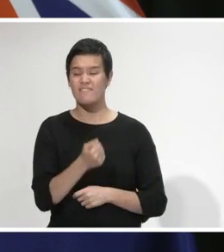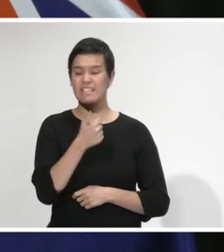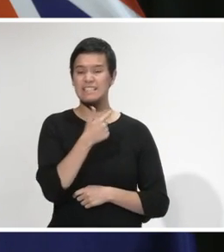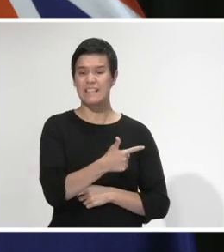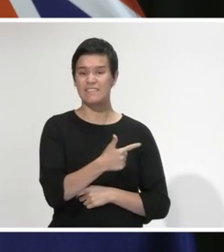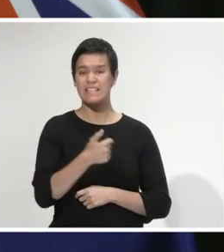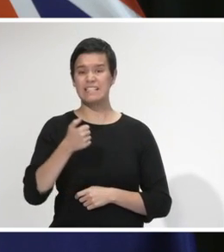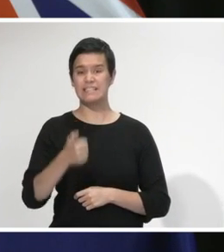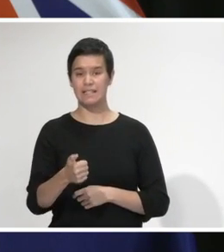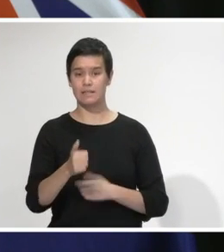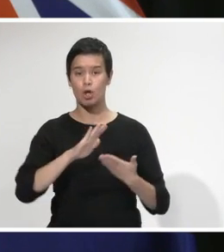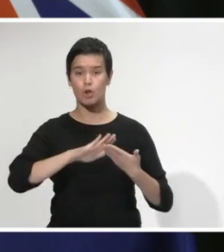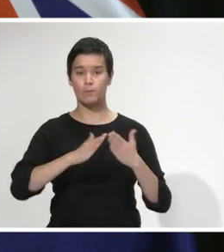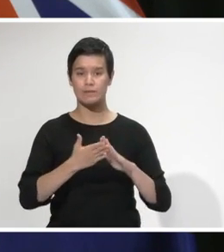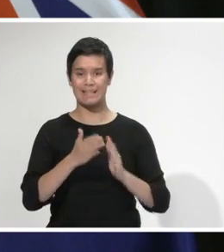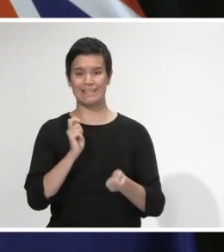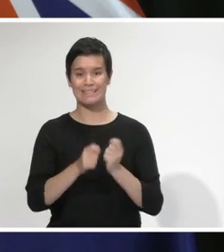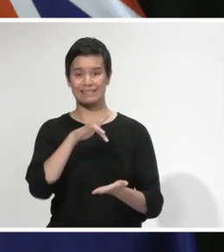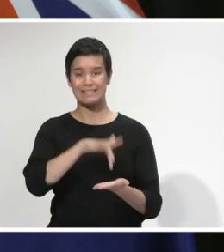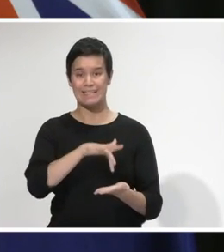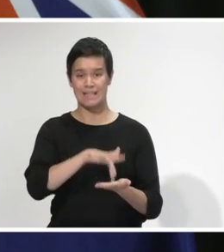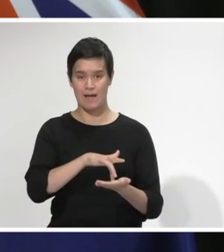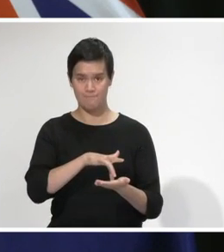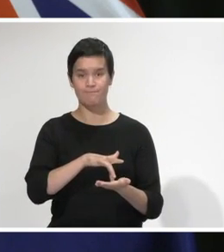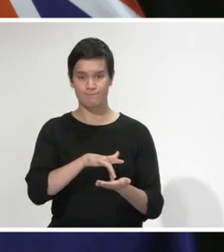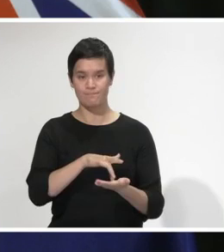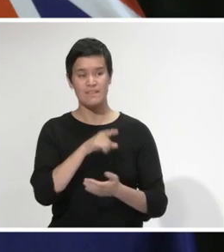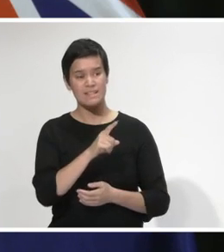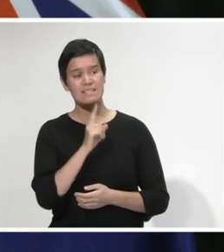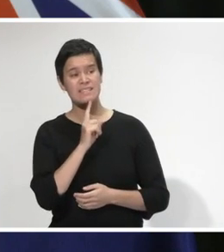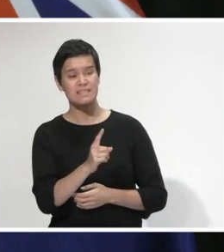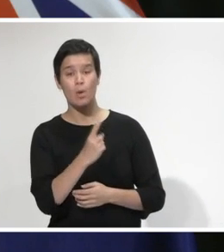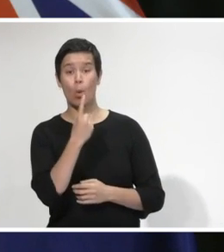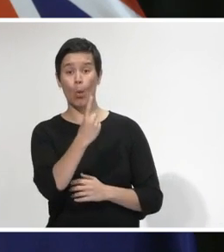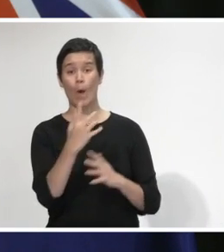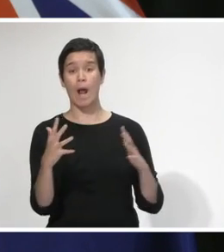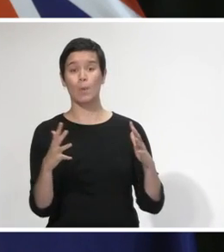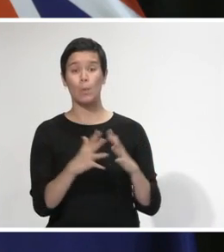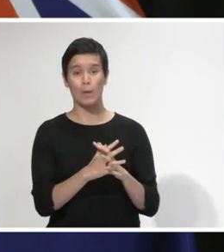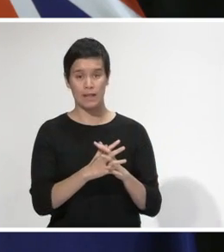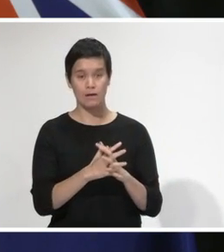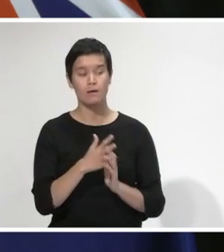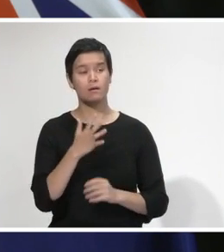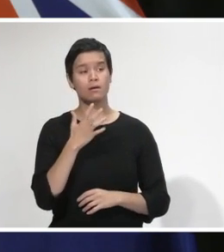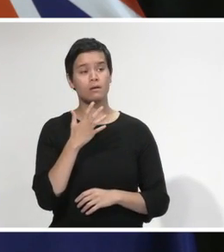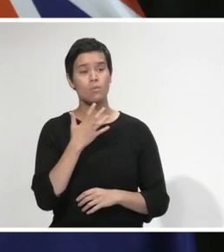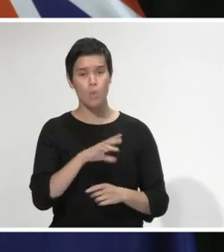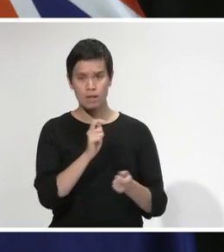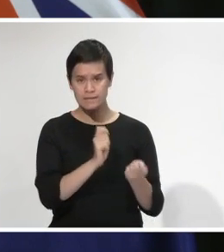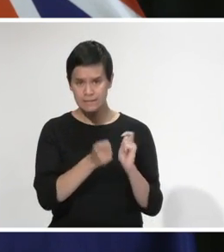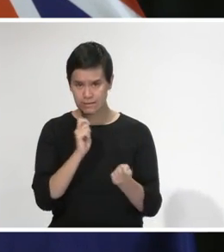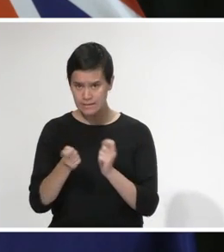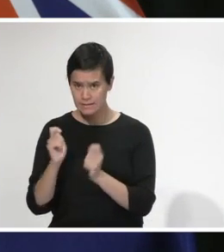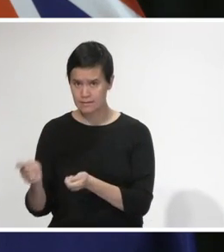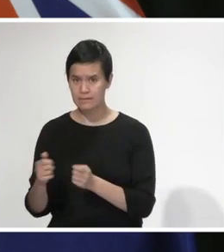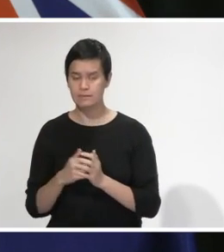a low threshold for testing anyone with respiratory symptoms over this coming week, so that we can be sure that anyone with respiratory symptoms